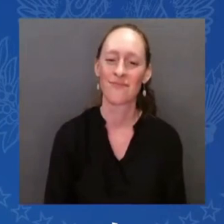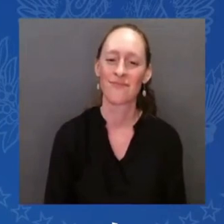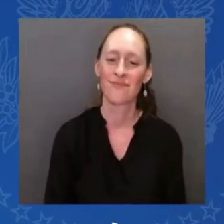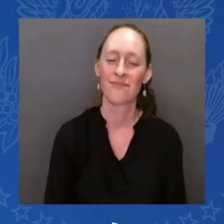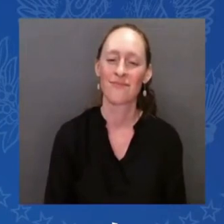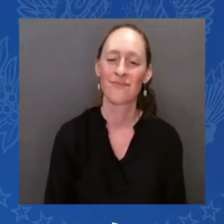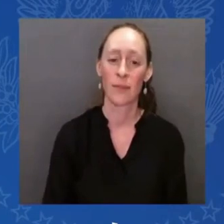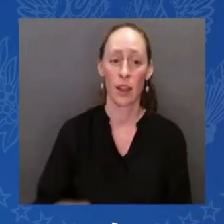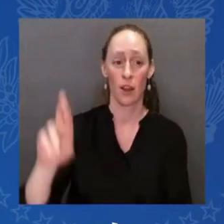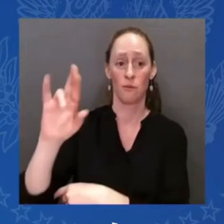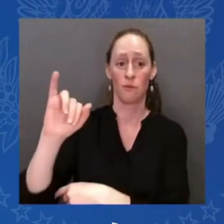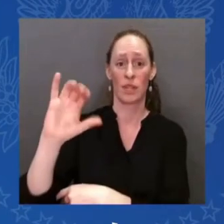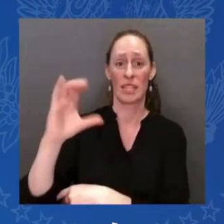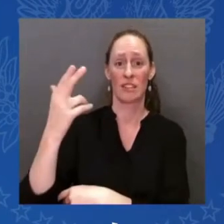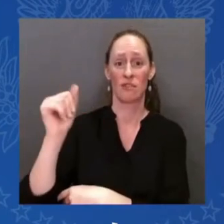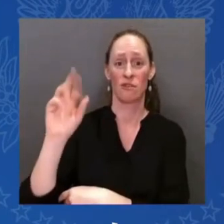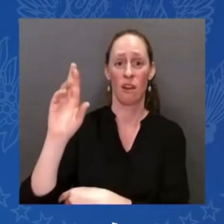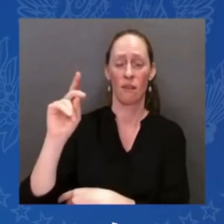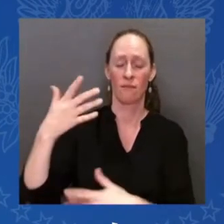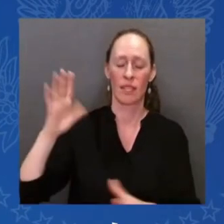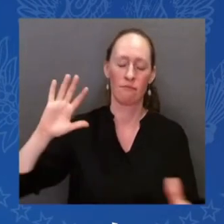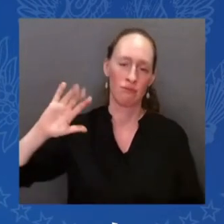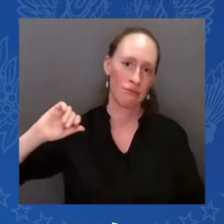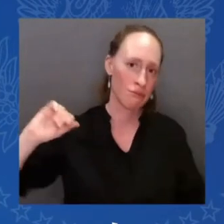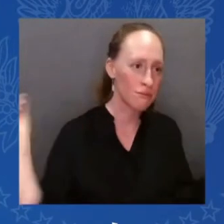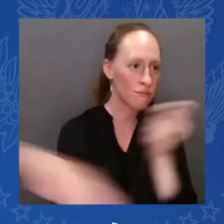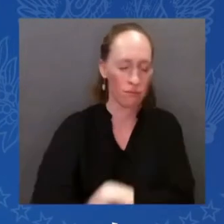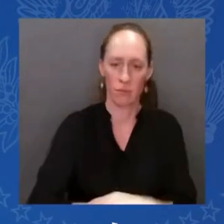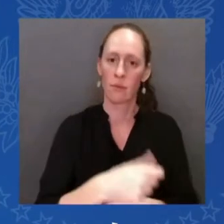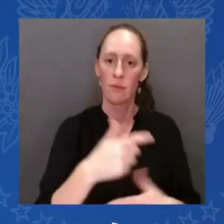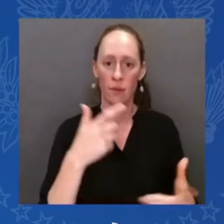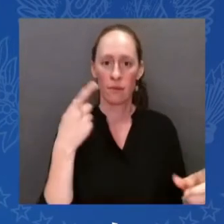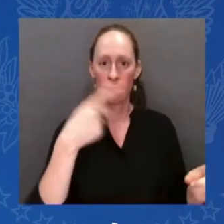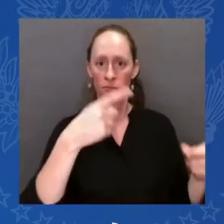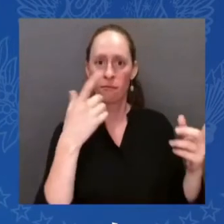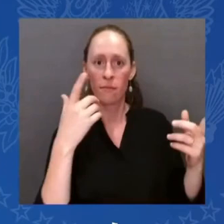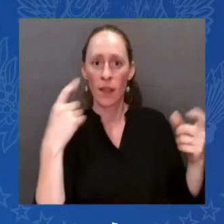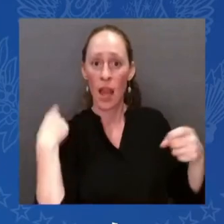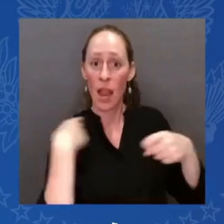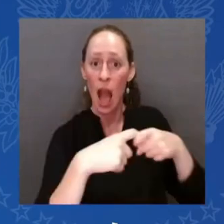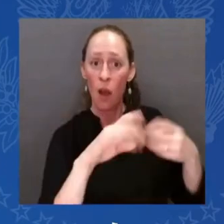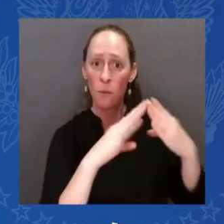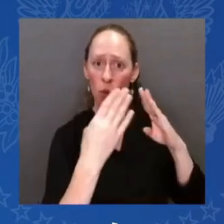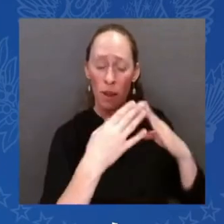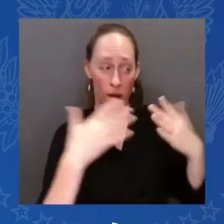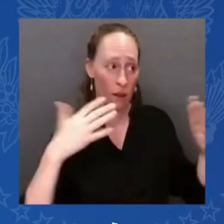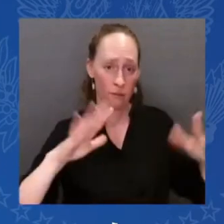economic power it holds deserve to be taken seriously.